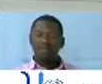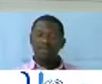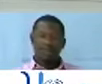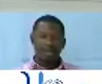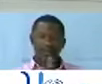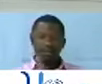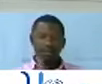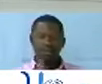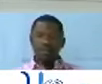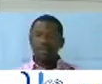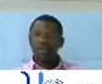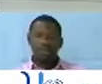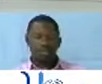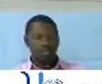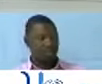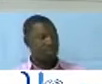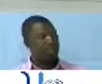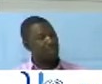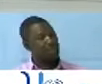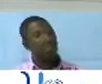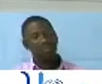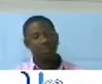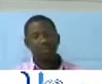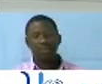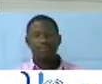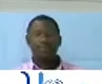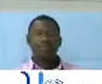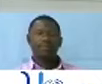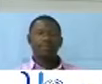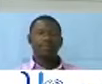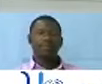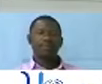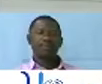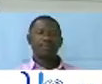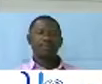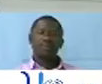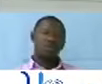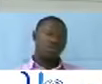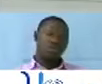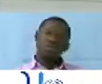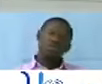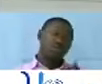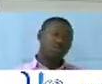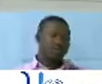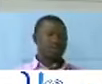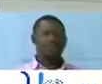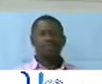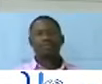interests donte sax bu fekke ne dana dingal lo xamne ni sa kom kom la otherwise wala lenen